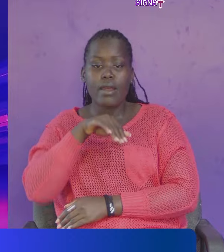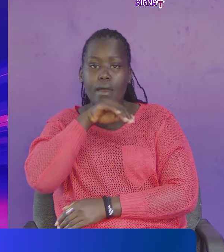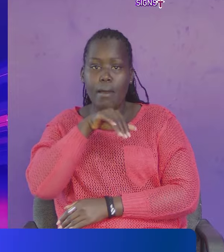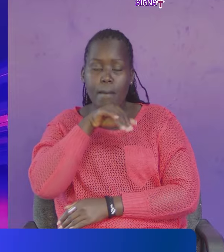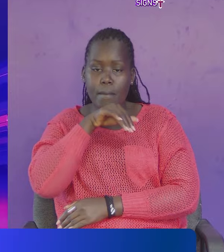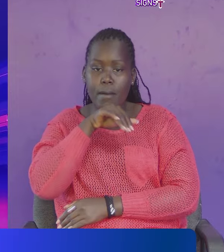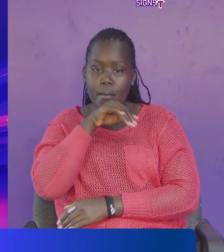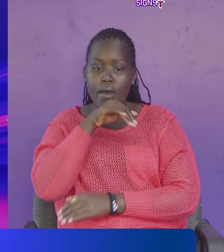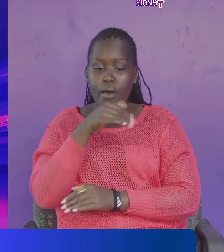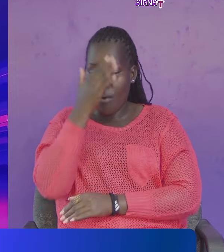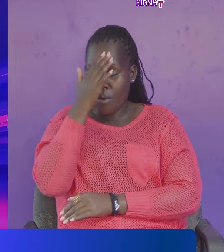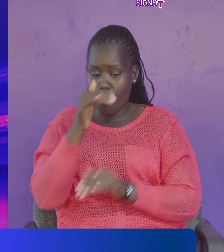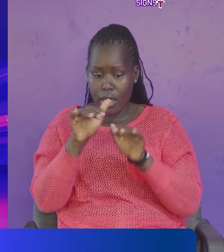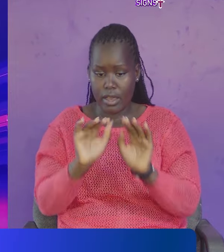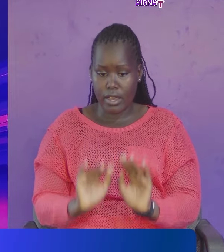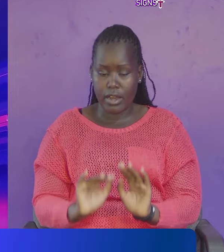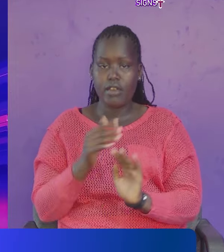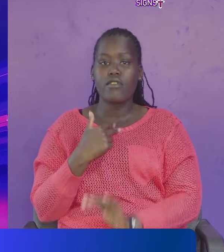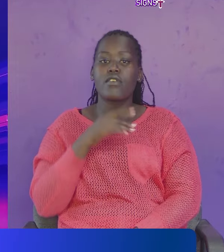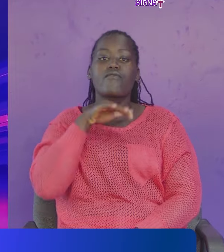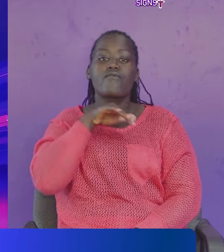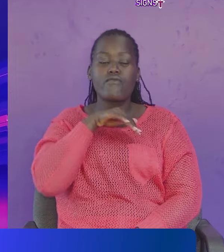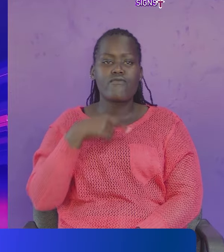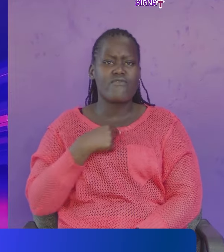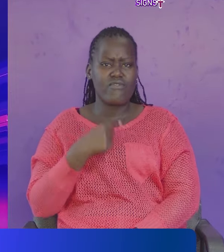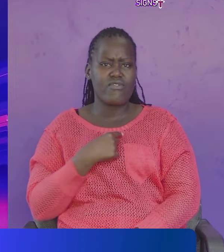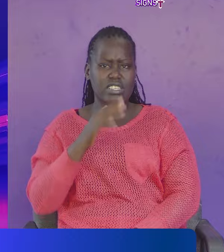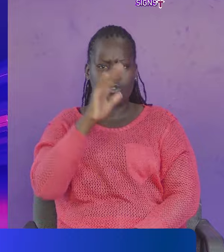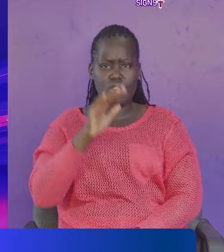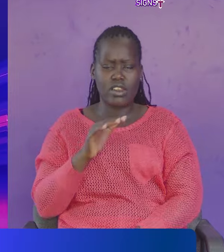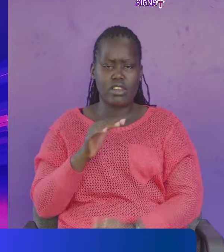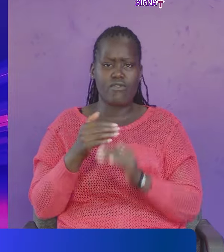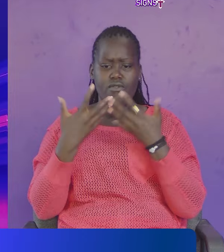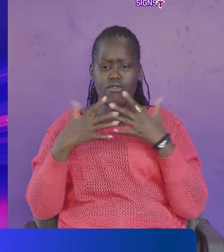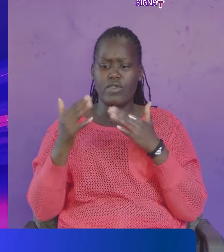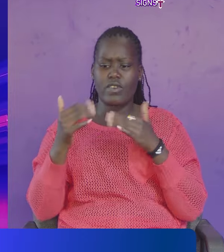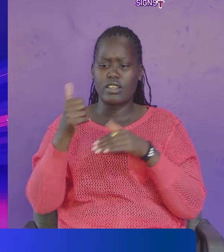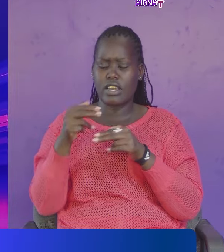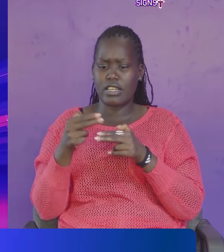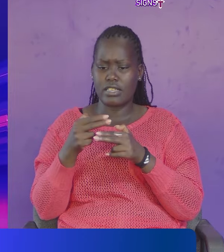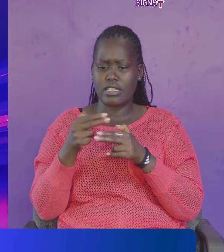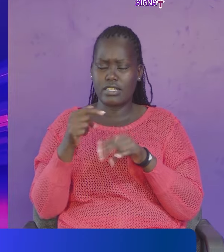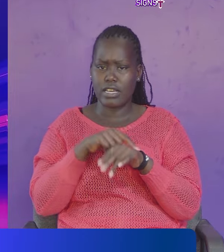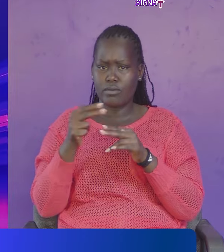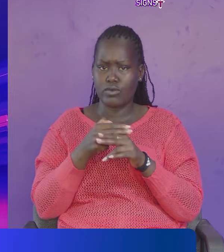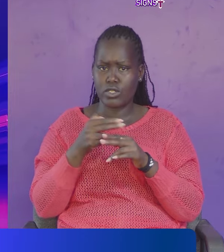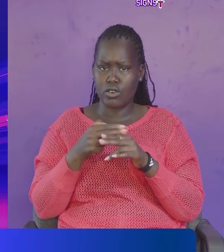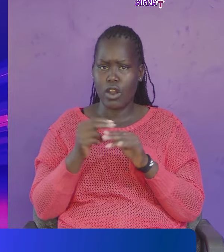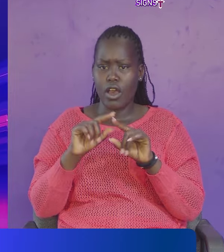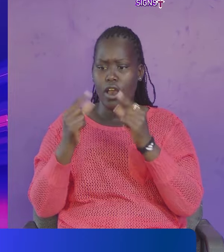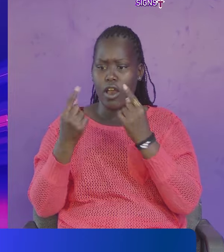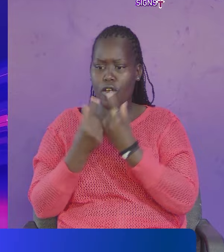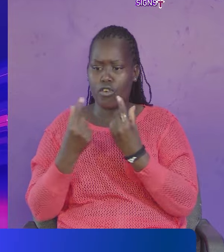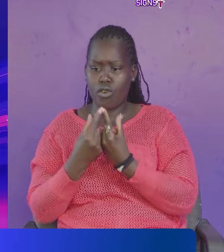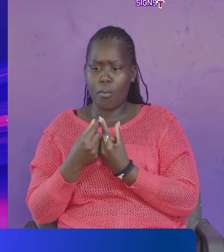will not end anytime soon. And this week, a group of mourners contacted the family of the late